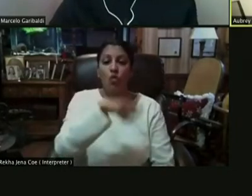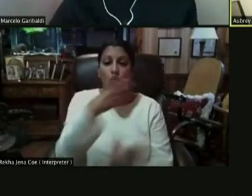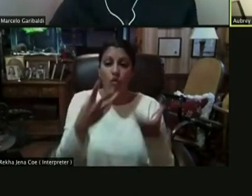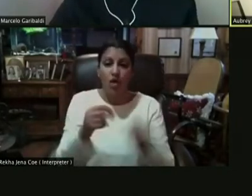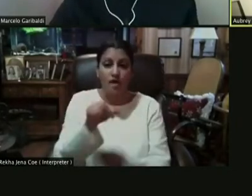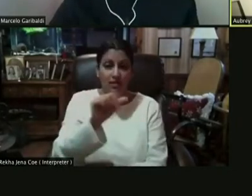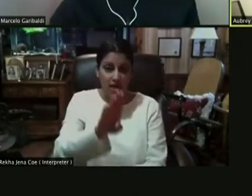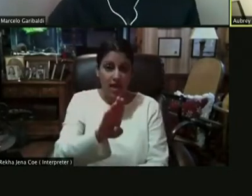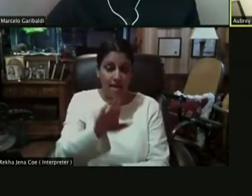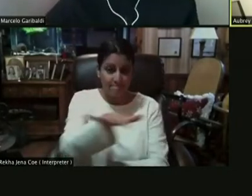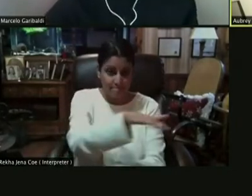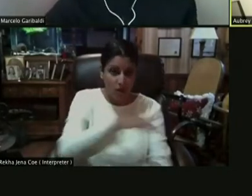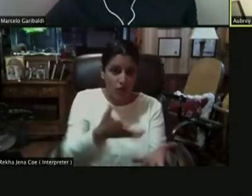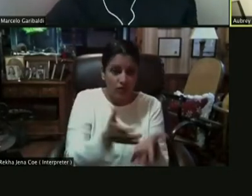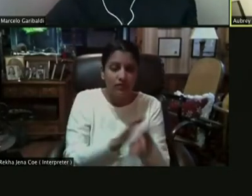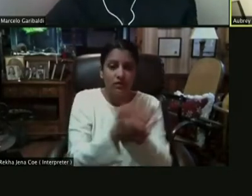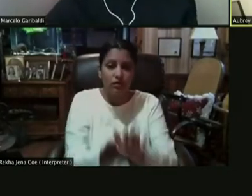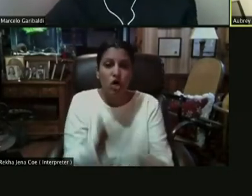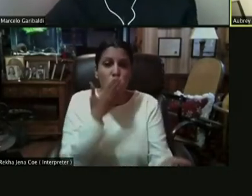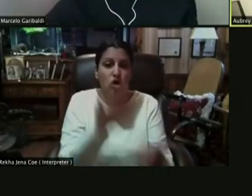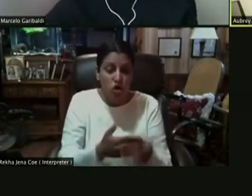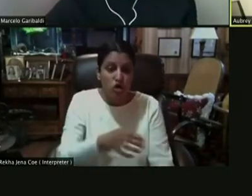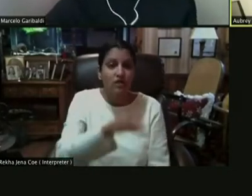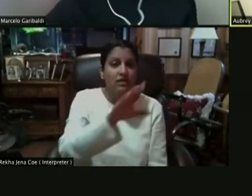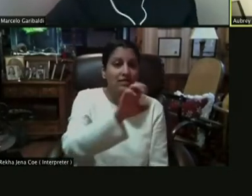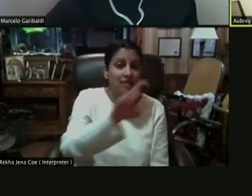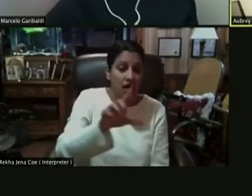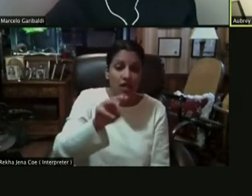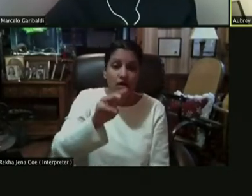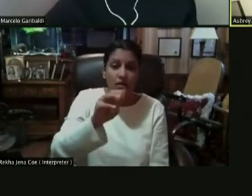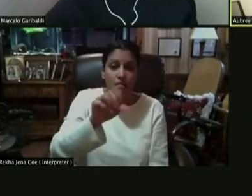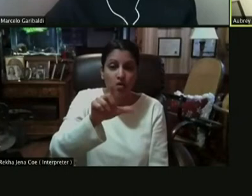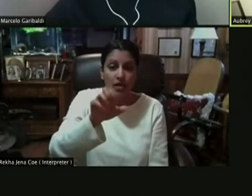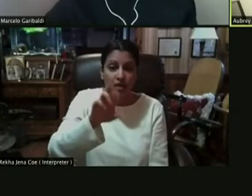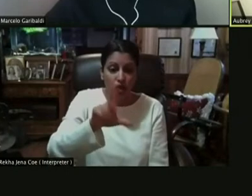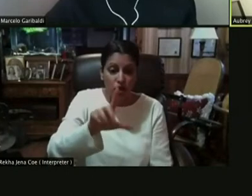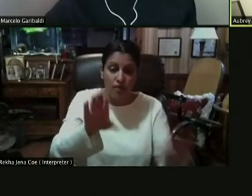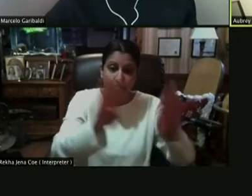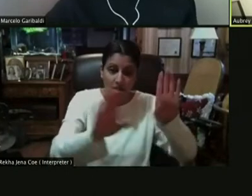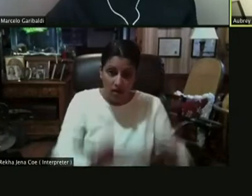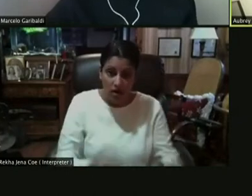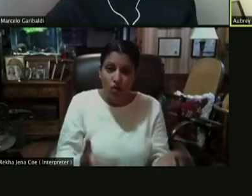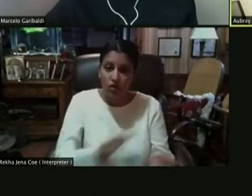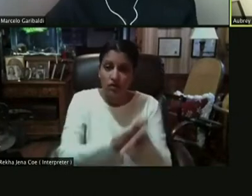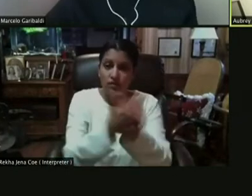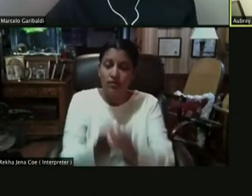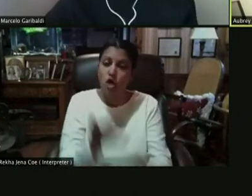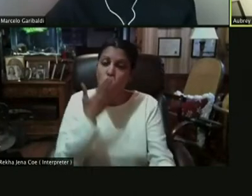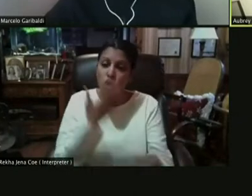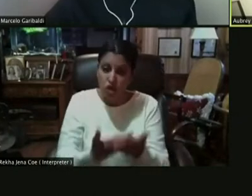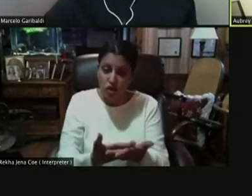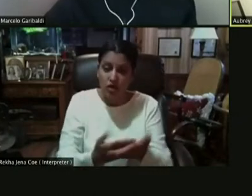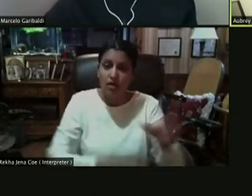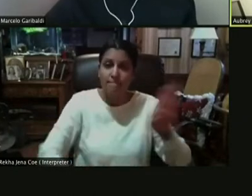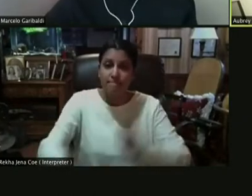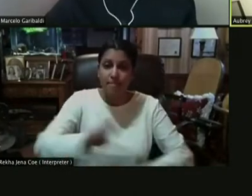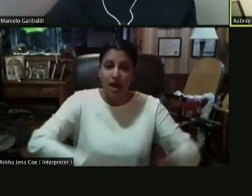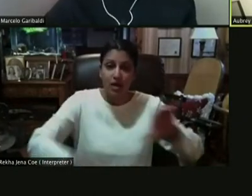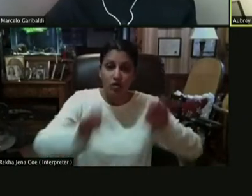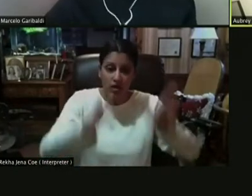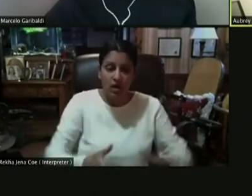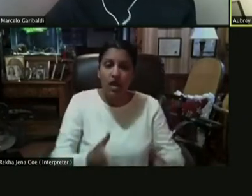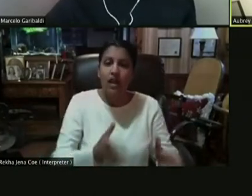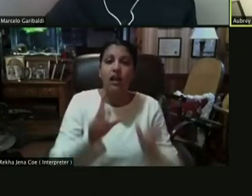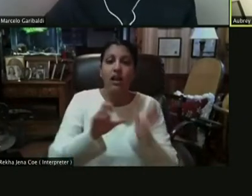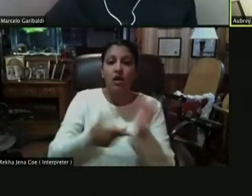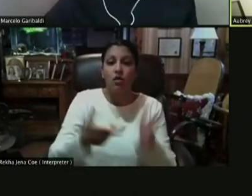biologist. I wanted to become a good cell biologist. I wanted to be a good biochemist. And then I wanted to be able to work with animals and